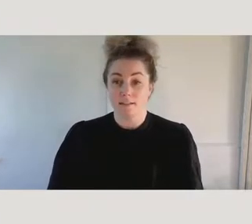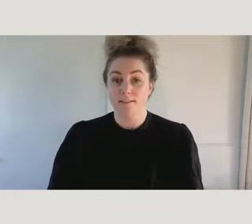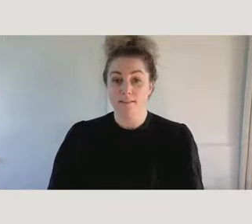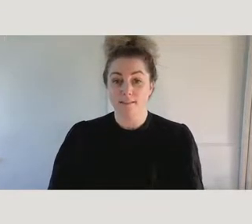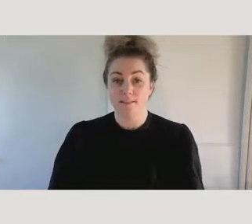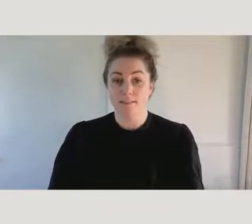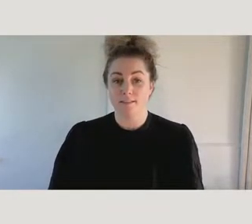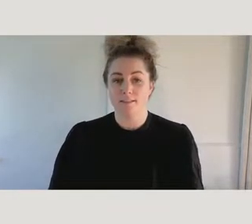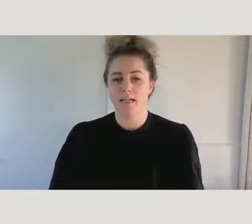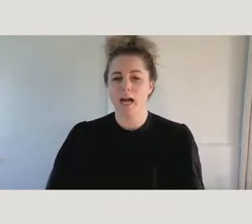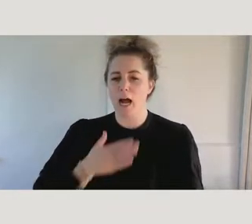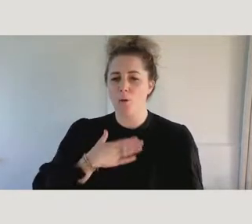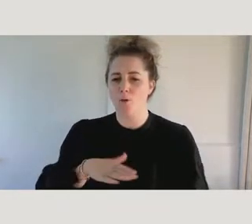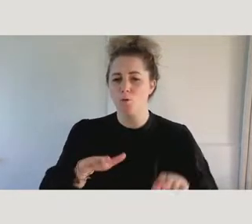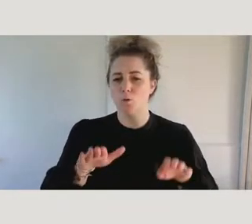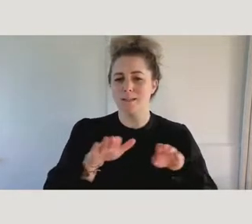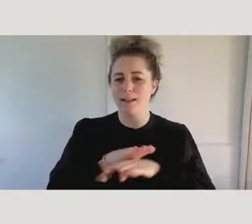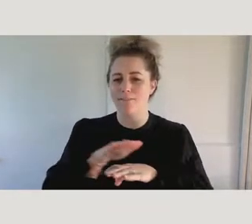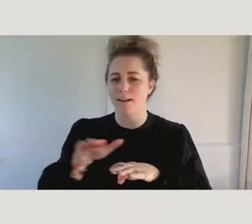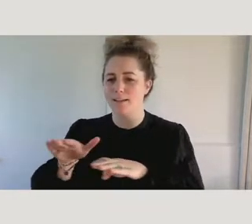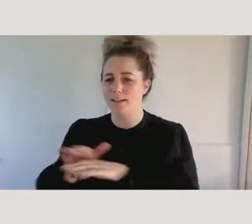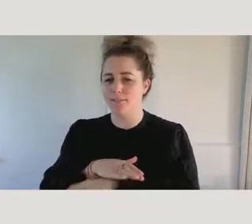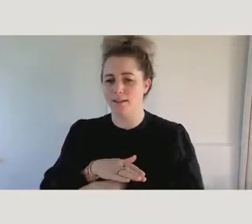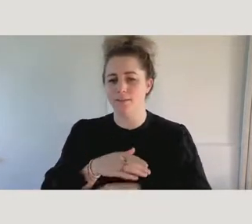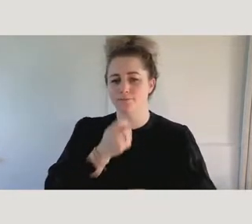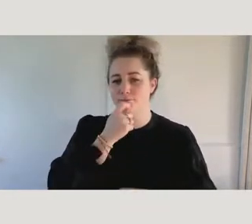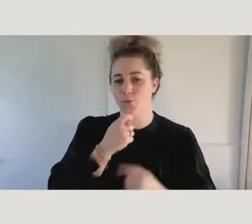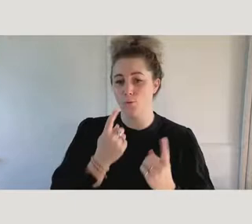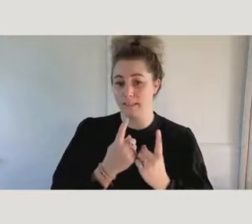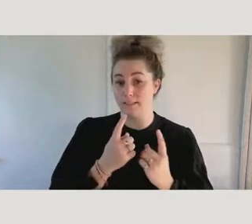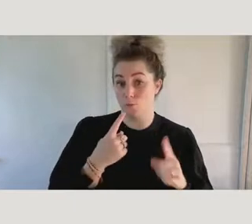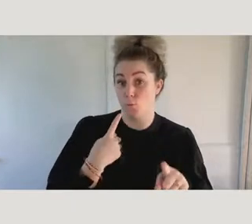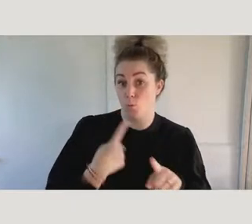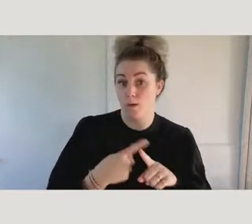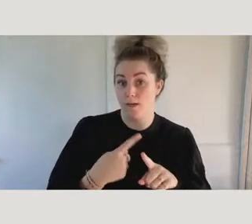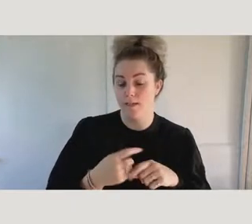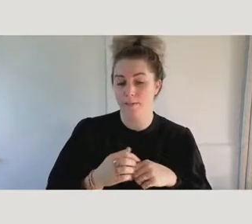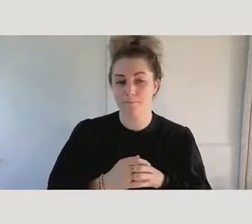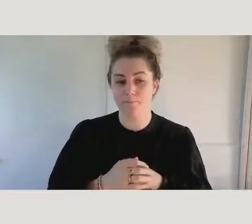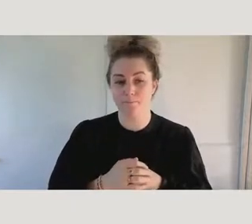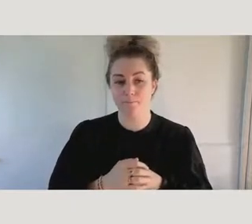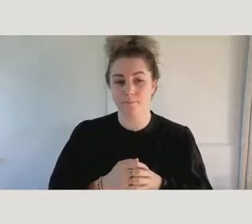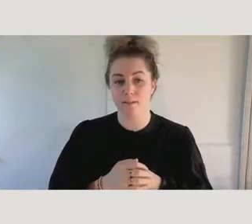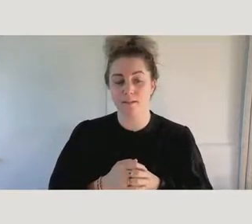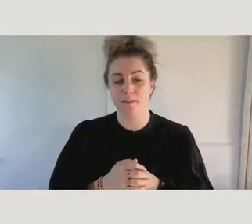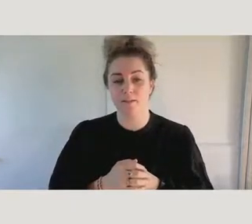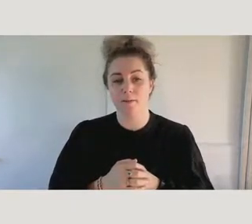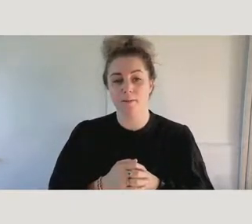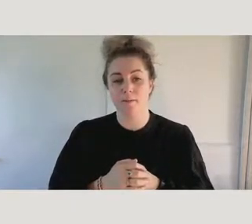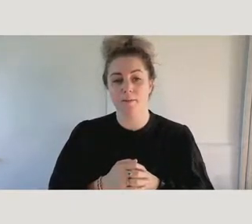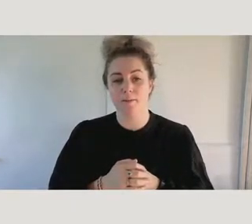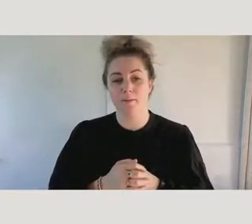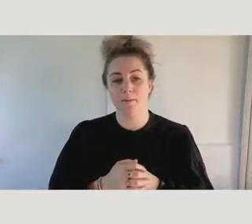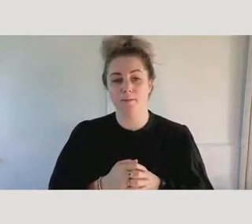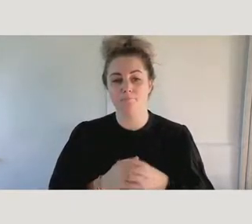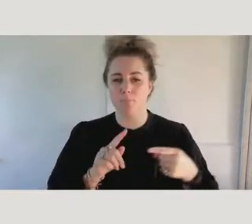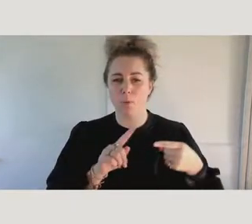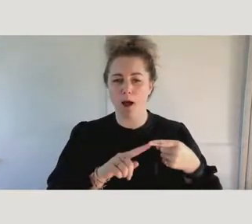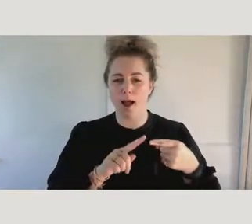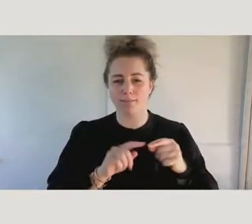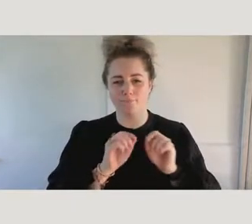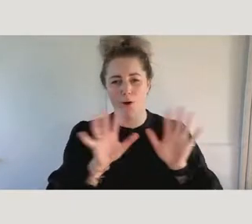I want to touch on a couple of things just very quickly uh what is becoming a obvious